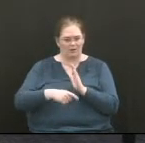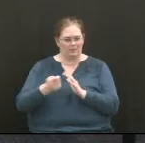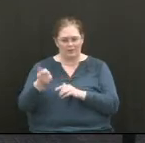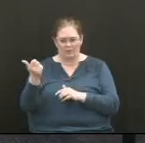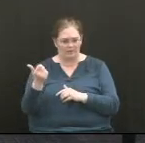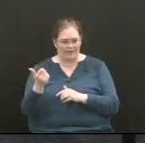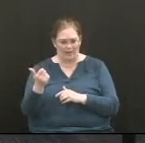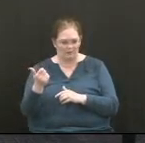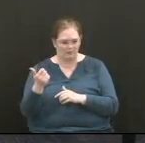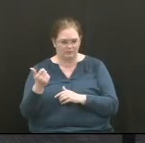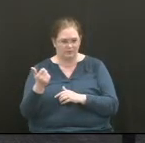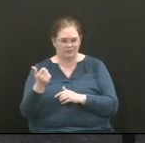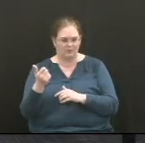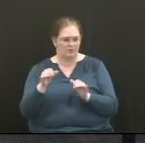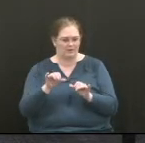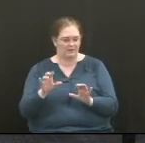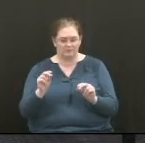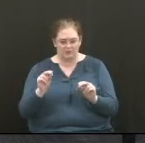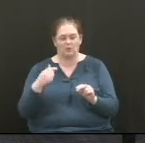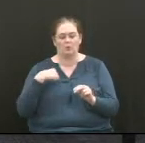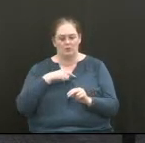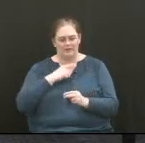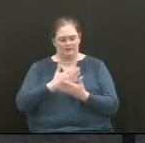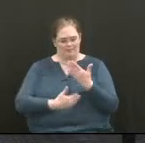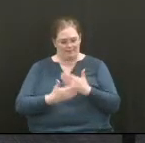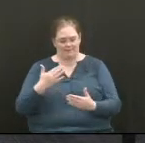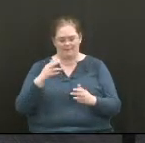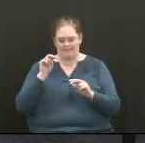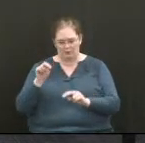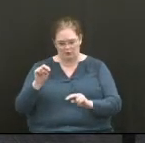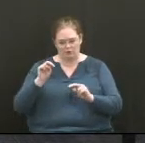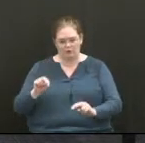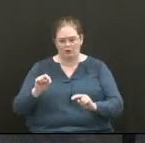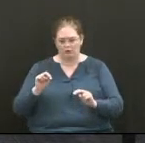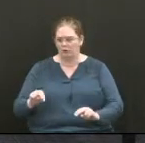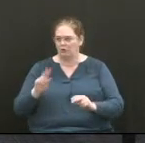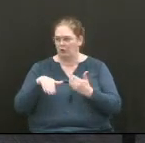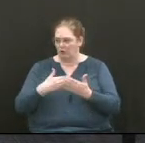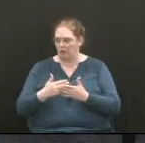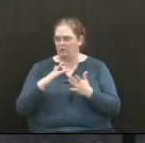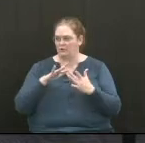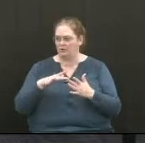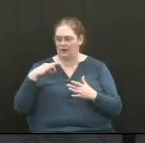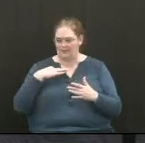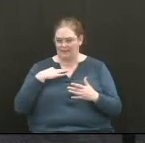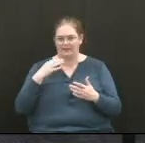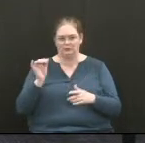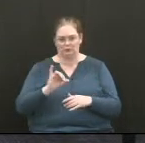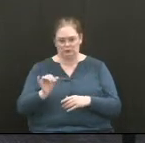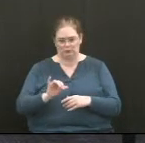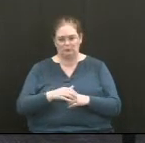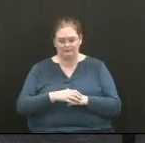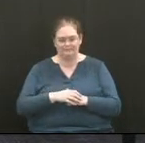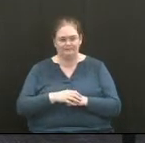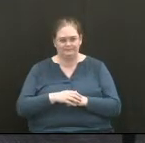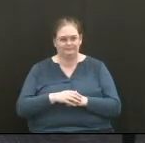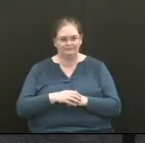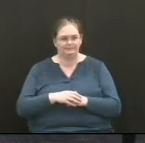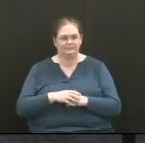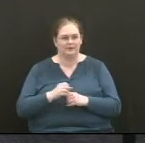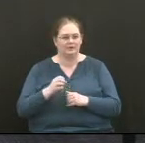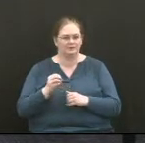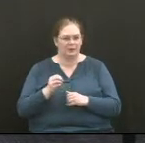throw them out because they're already identical. We still have to go through all of those online applications too.